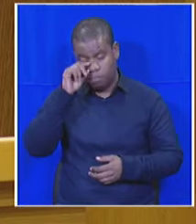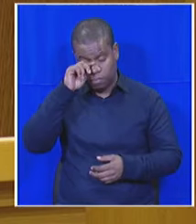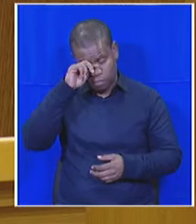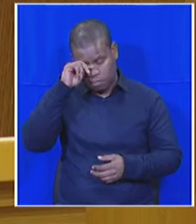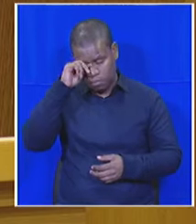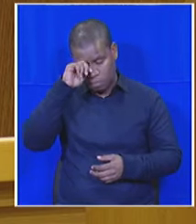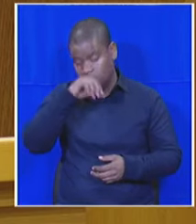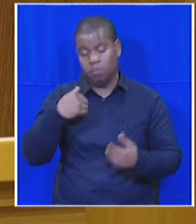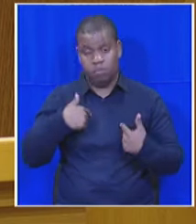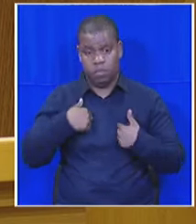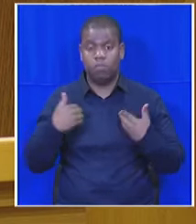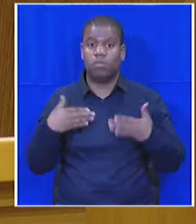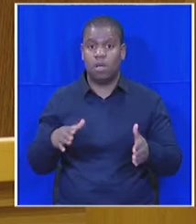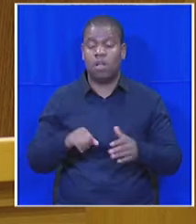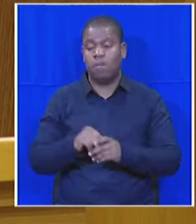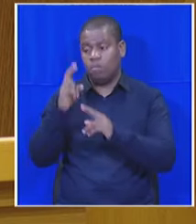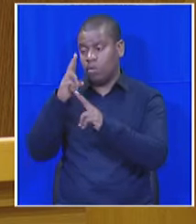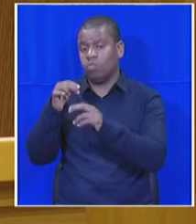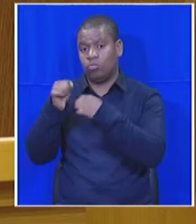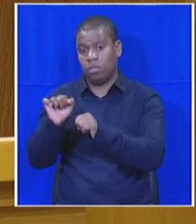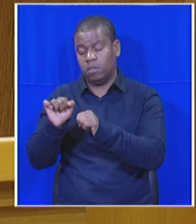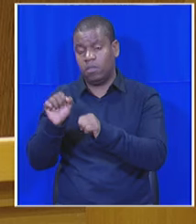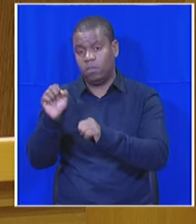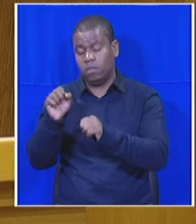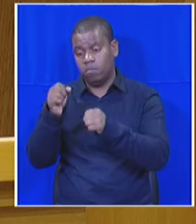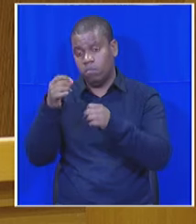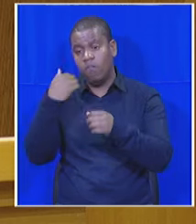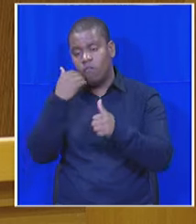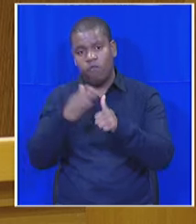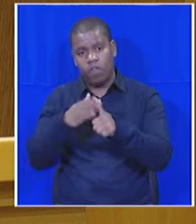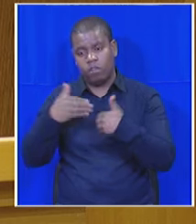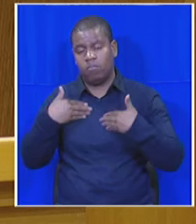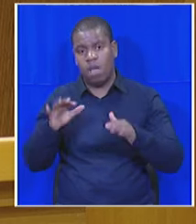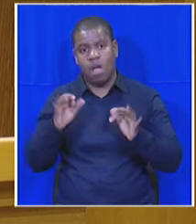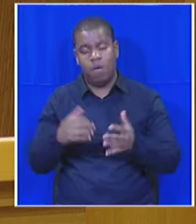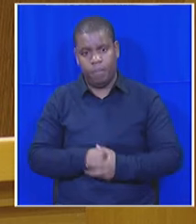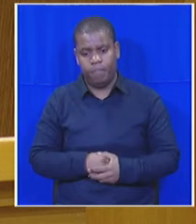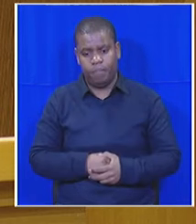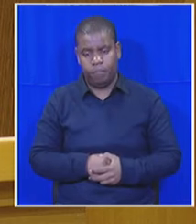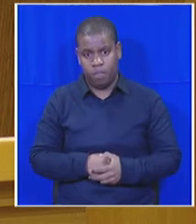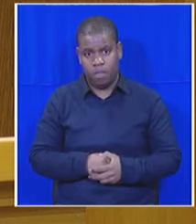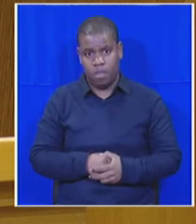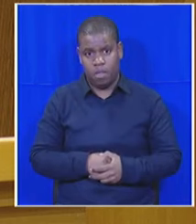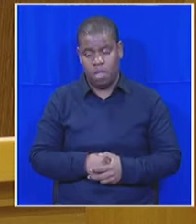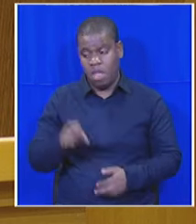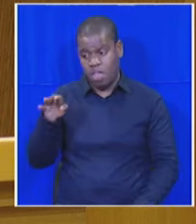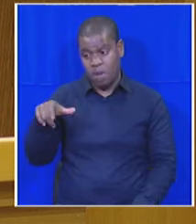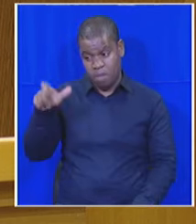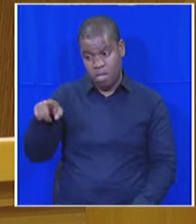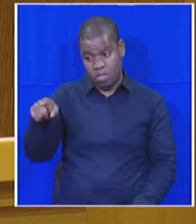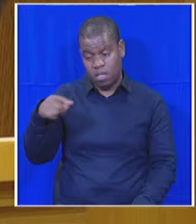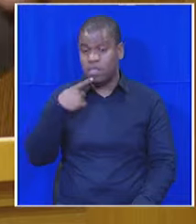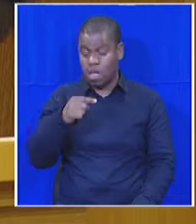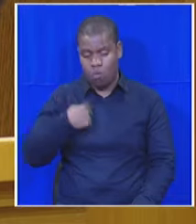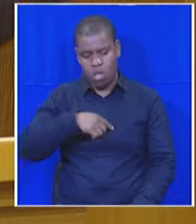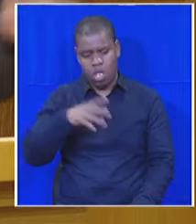Let me start off by saying, Honorable Chairperson, that when somebody say we're not stealing, we're taking, that is their understanding. That is